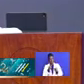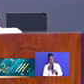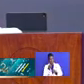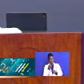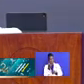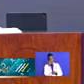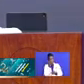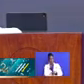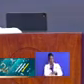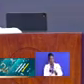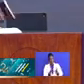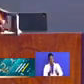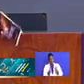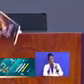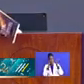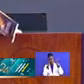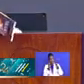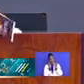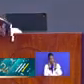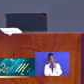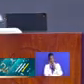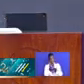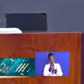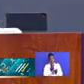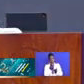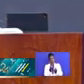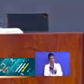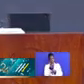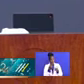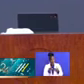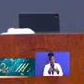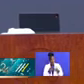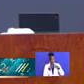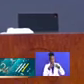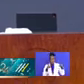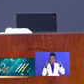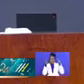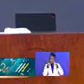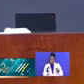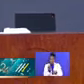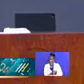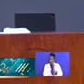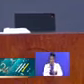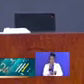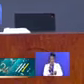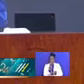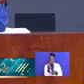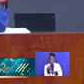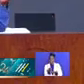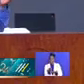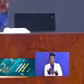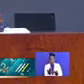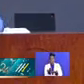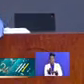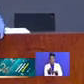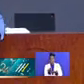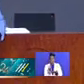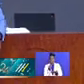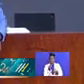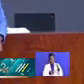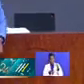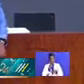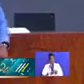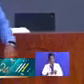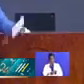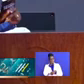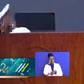said Mama but why are you celebrating with the passport that you have and you have never used it for the purpose that you have it for he say shut